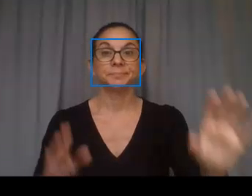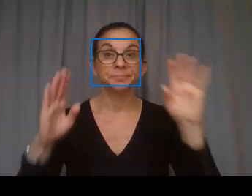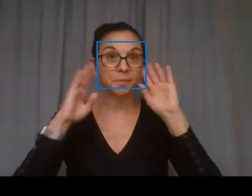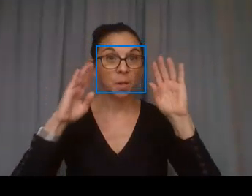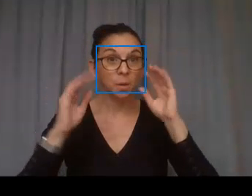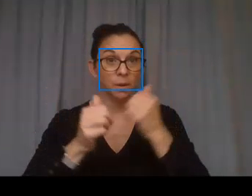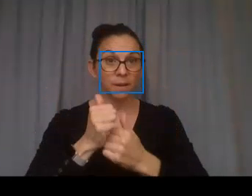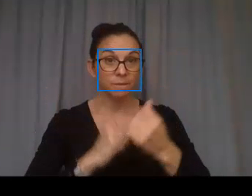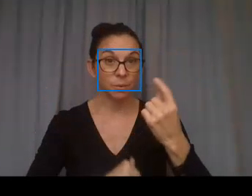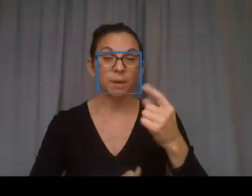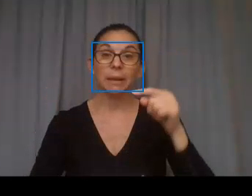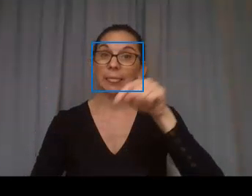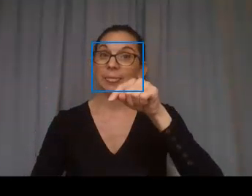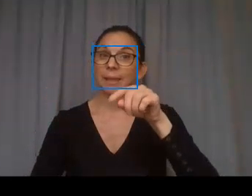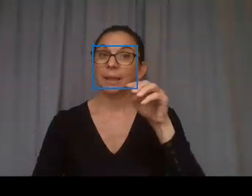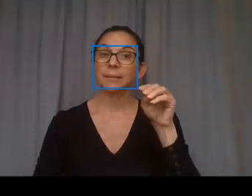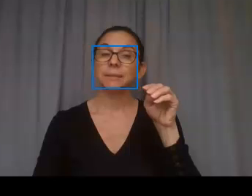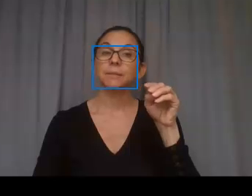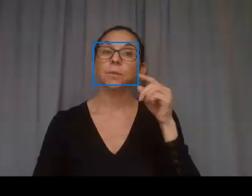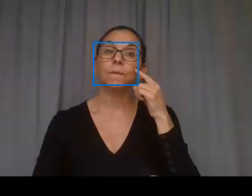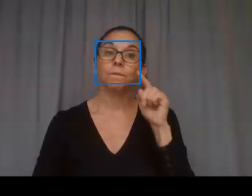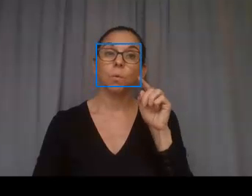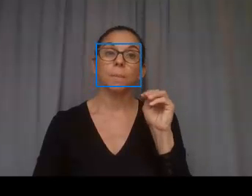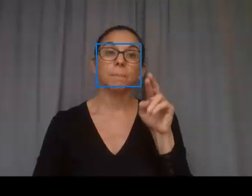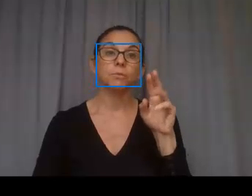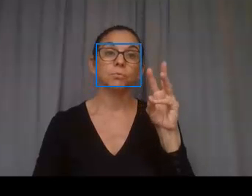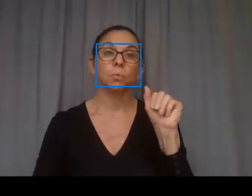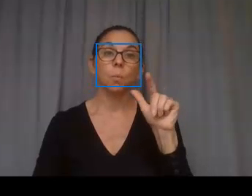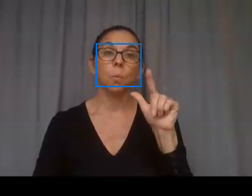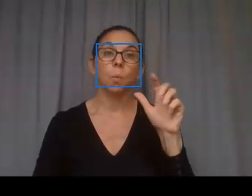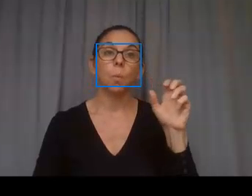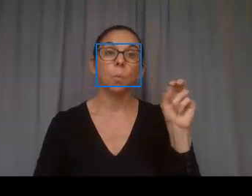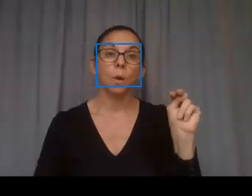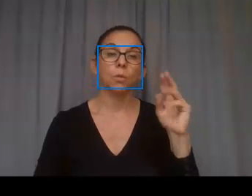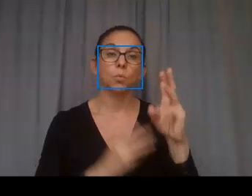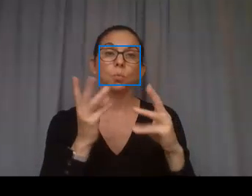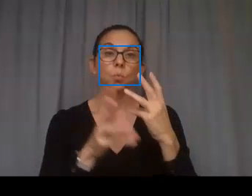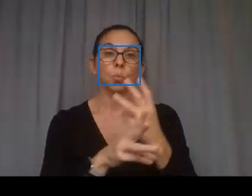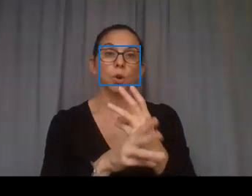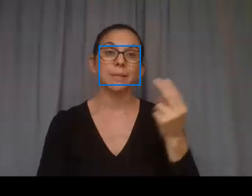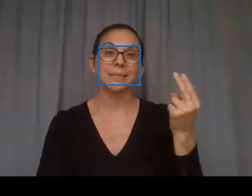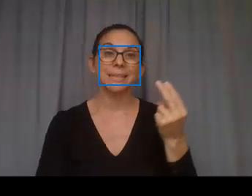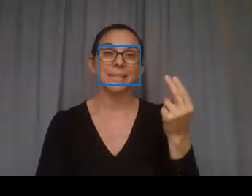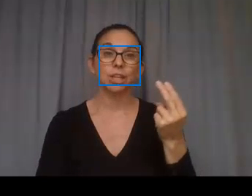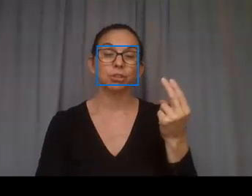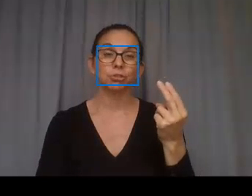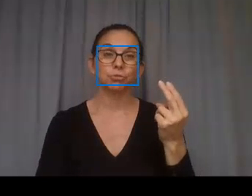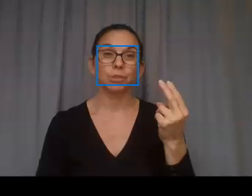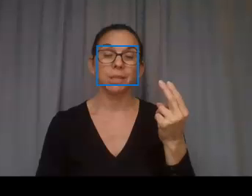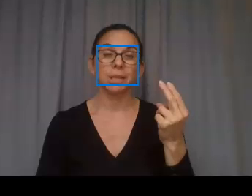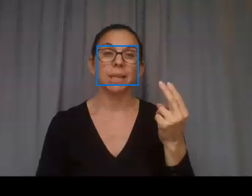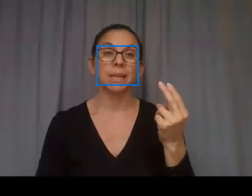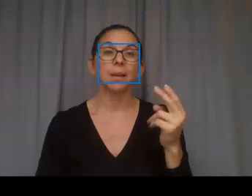Hello, everyone. This is Mr. Mesa, um, and this is for Mr. Mesa and Mr. Wallen's